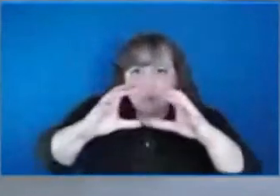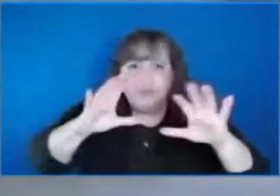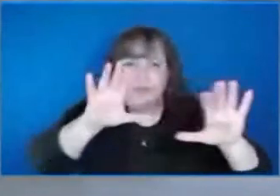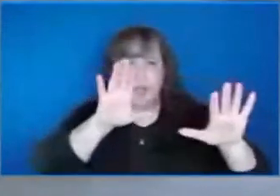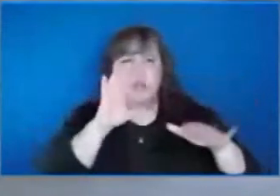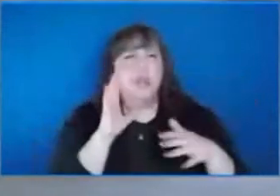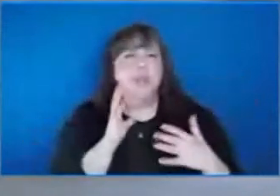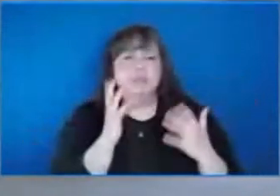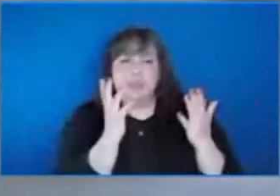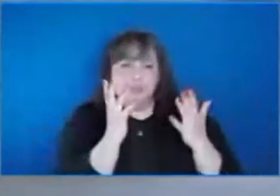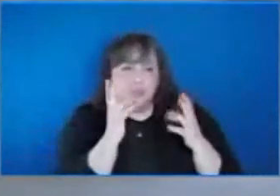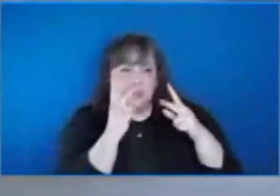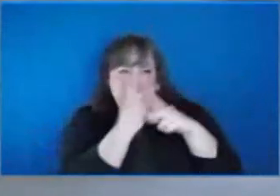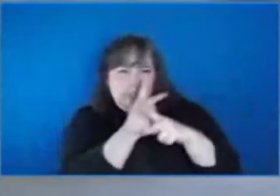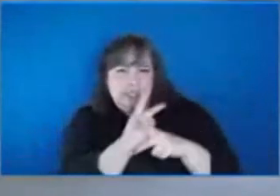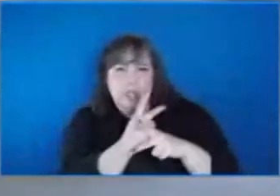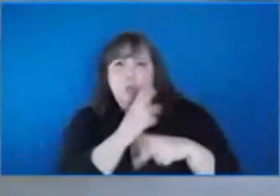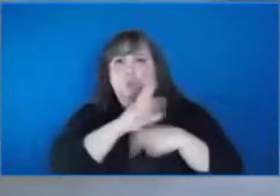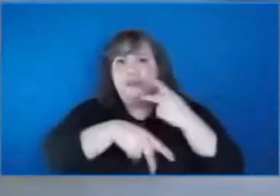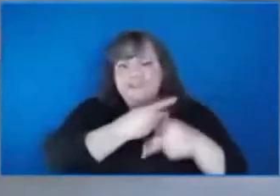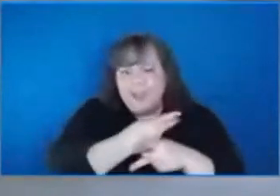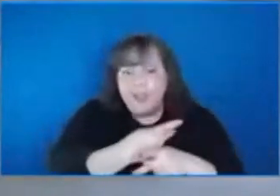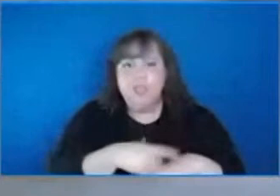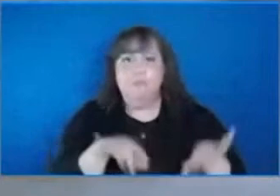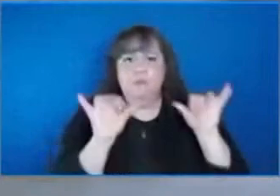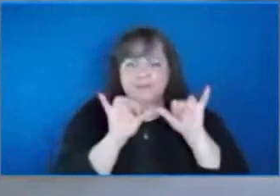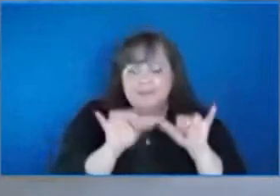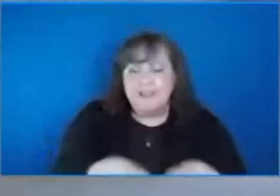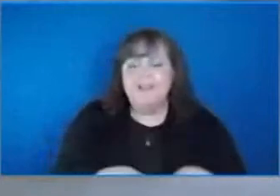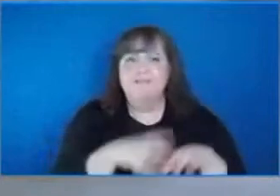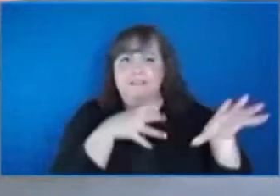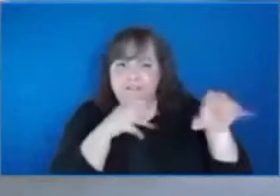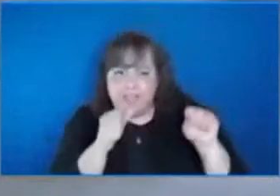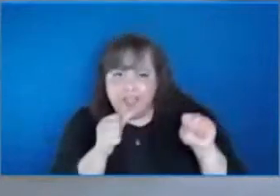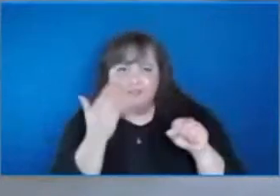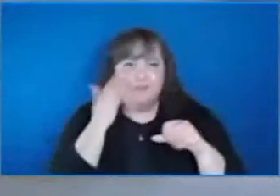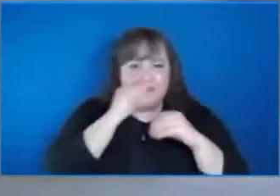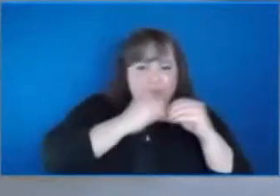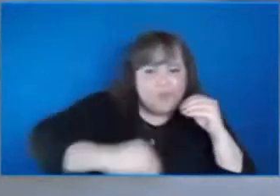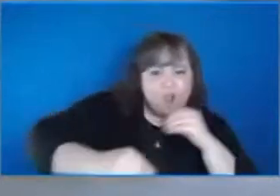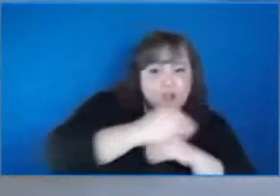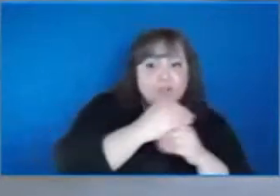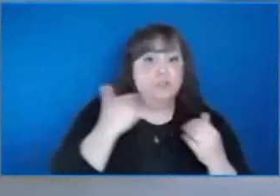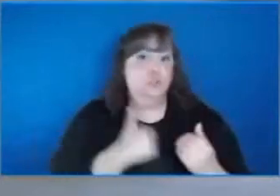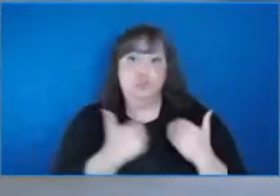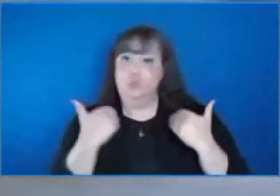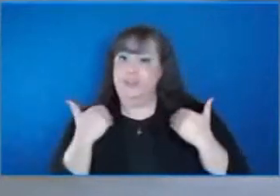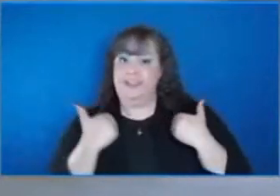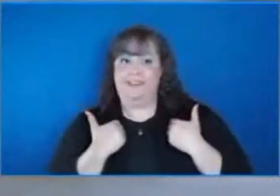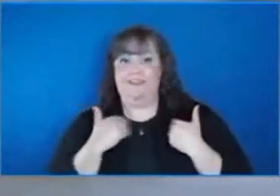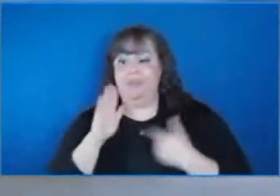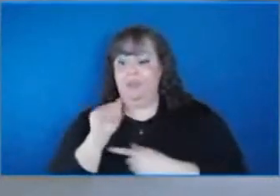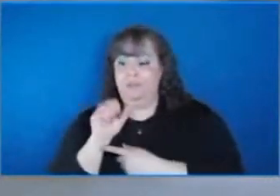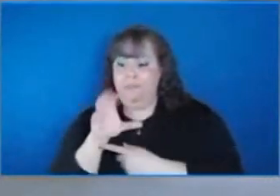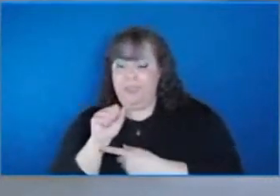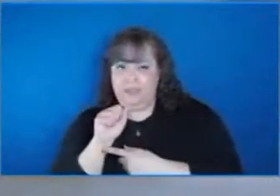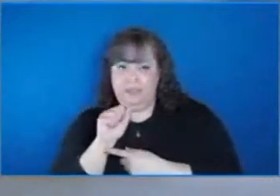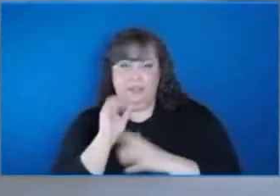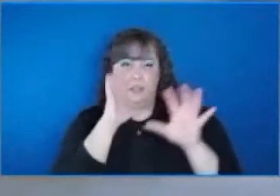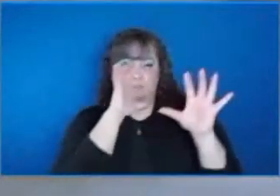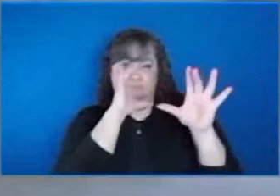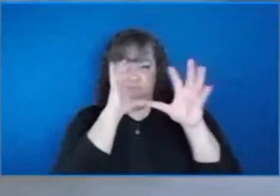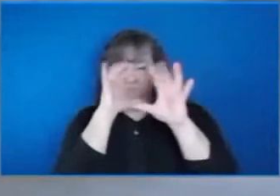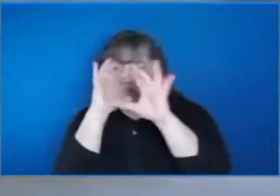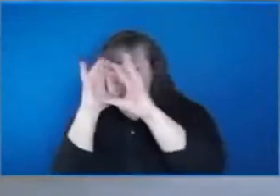And so right now we have ground-based telescopes that are observing the night sky every night, looking and searching for these asteroids.